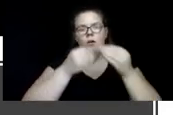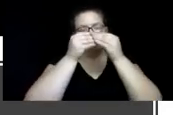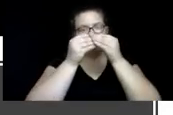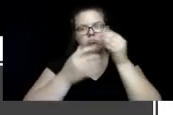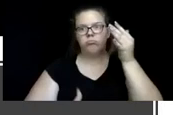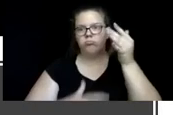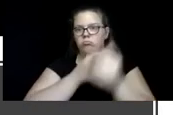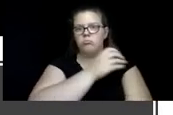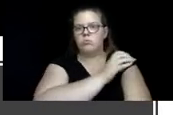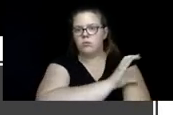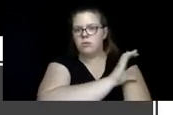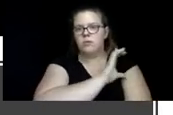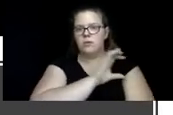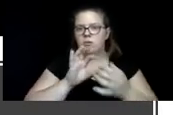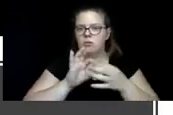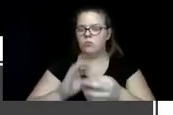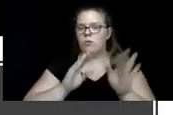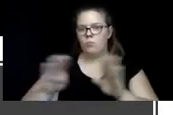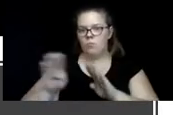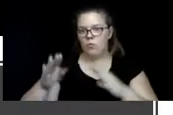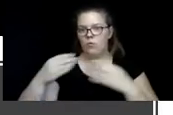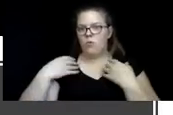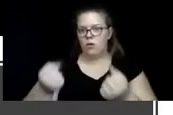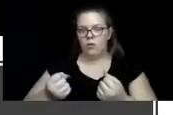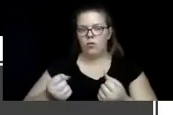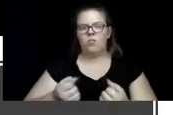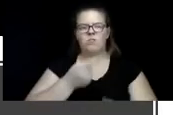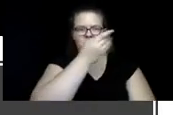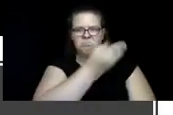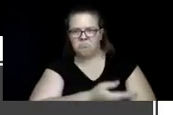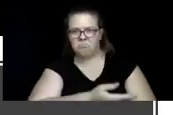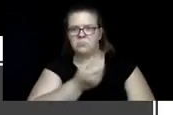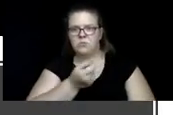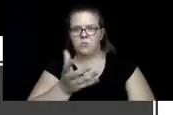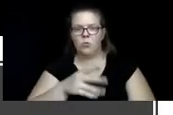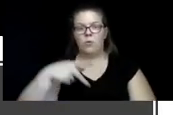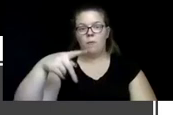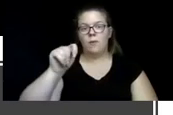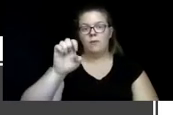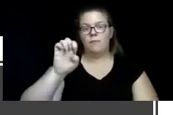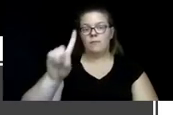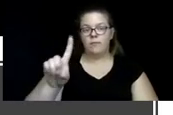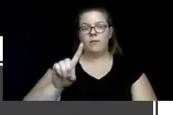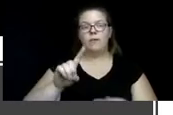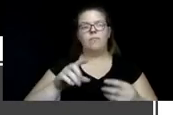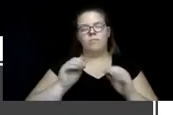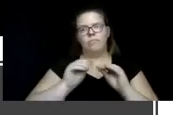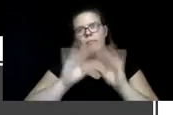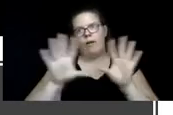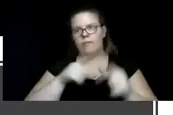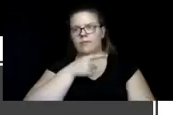in behavioral health. Here's a few. So you have the PTSD clinic. Obviously, they